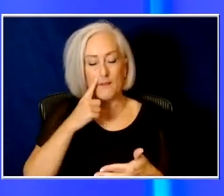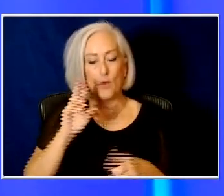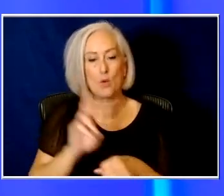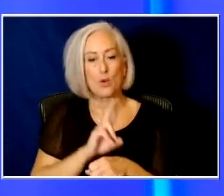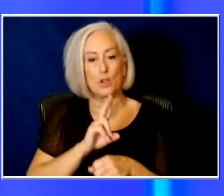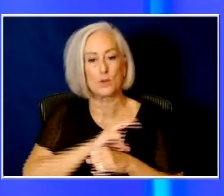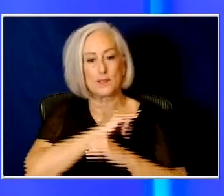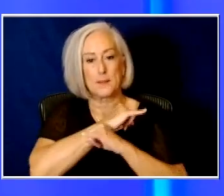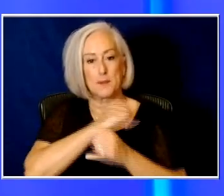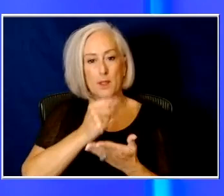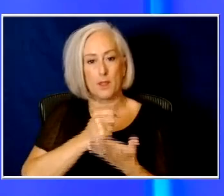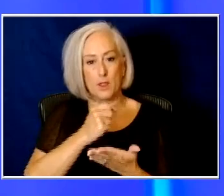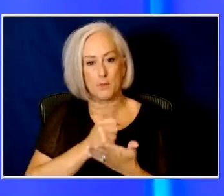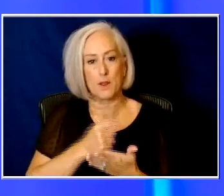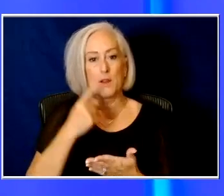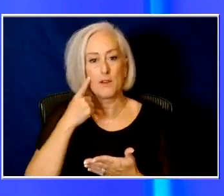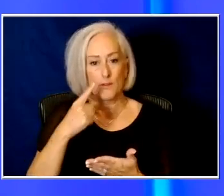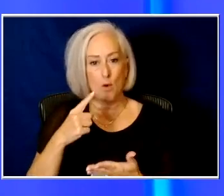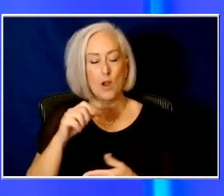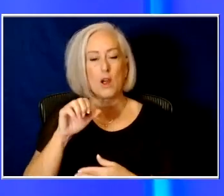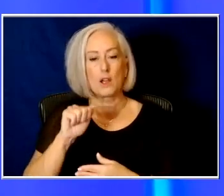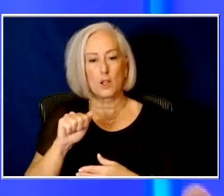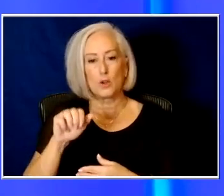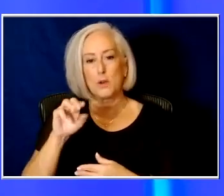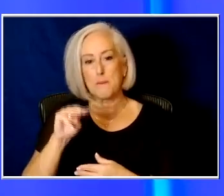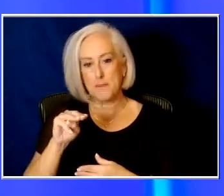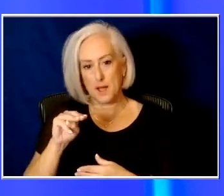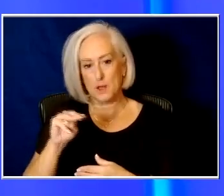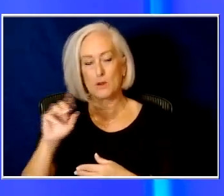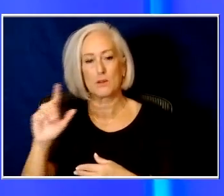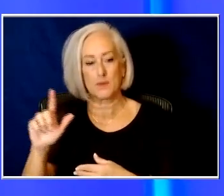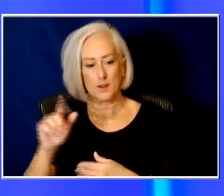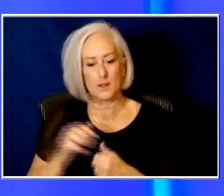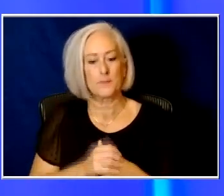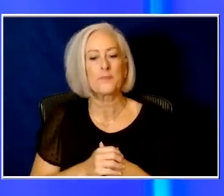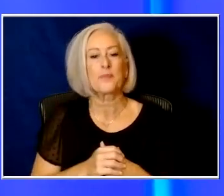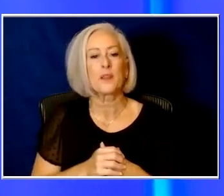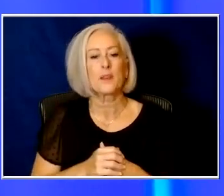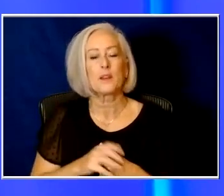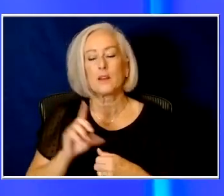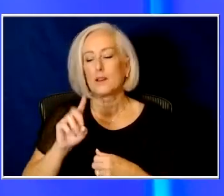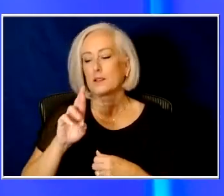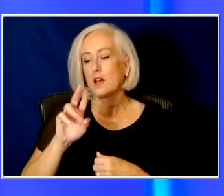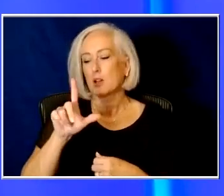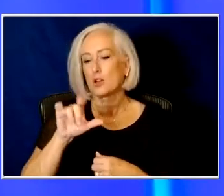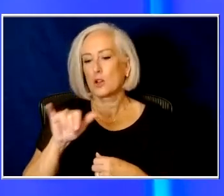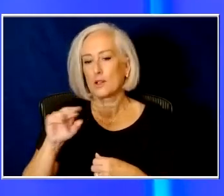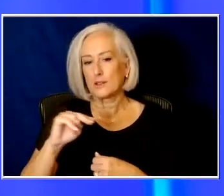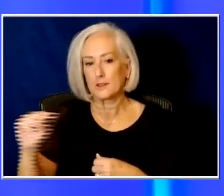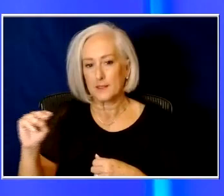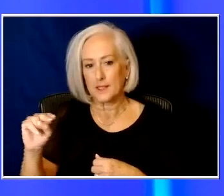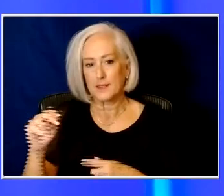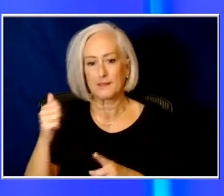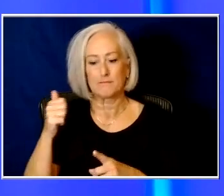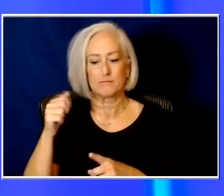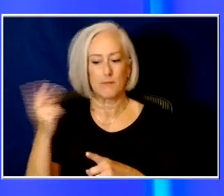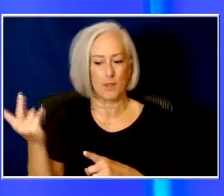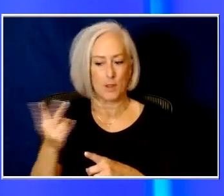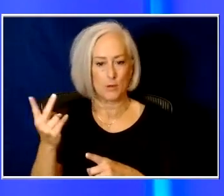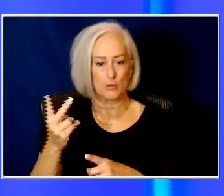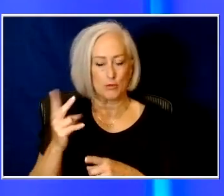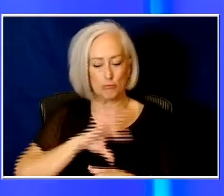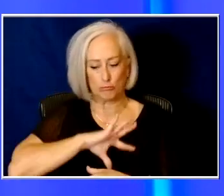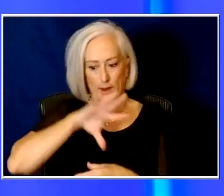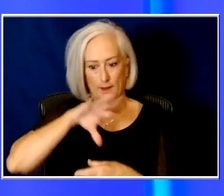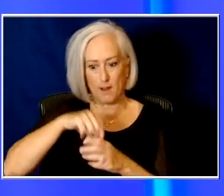against acute myeloid leukemia as well. Dr. Lin and Dr. McGurk are both involved deeply in this and